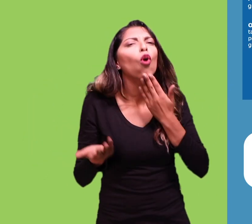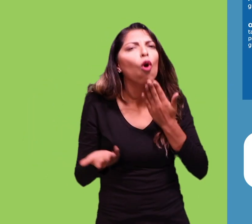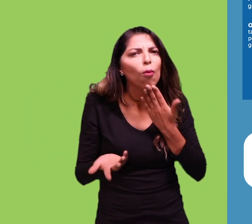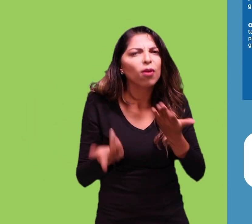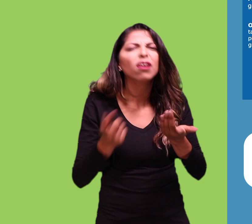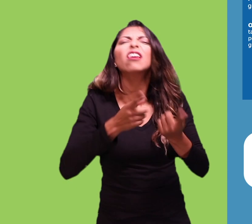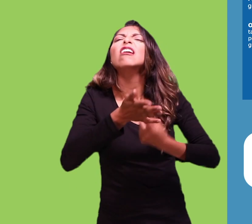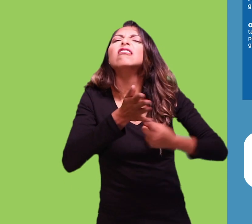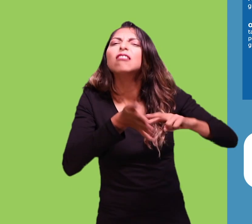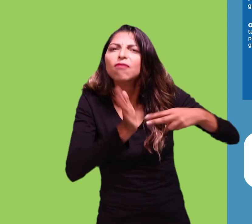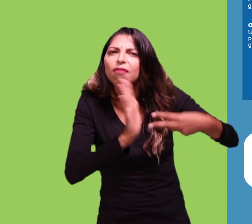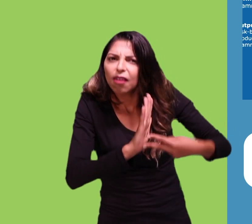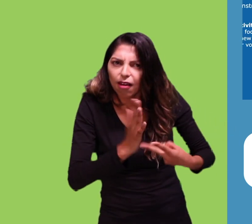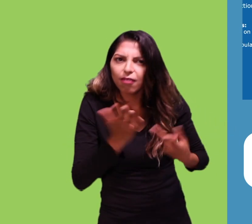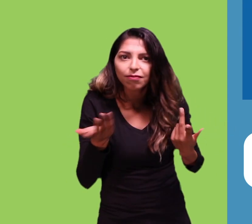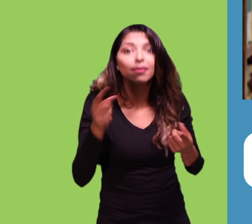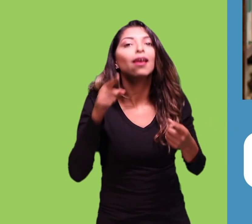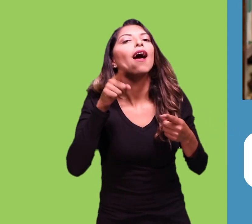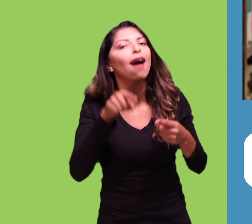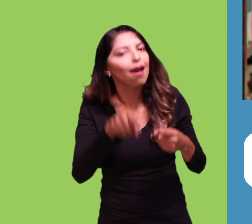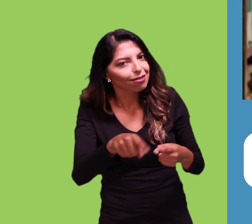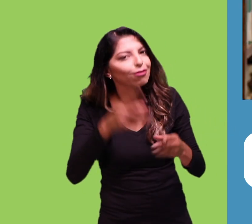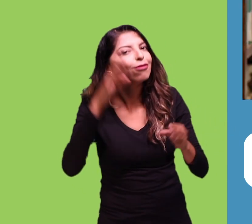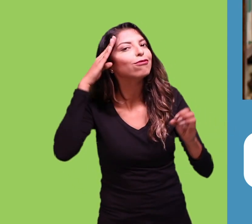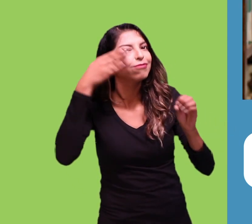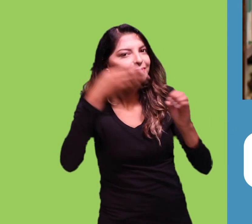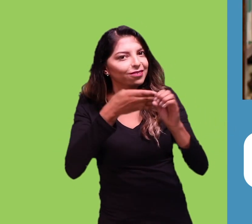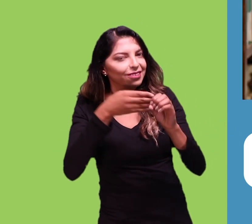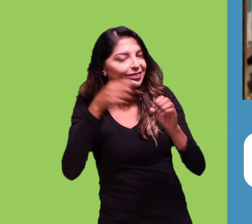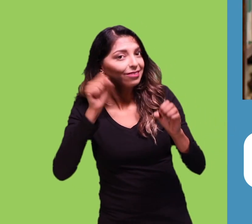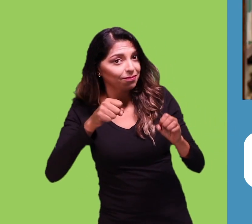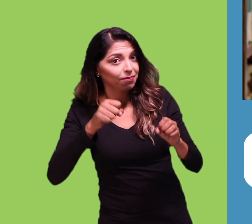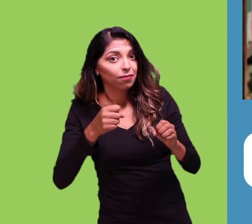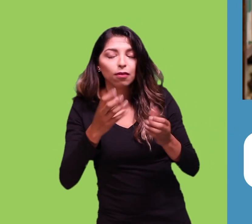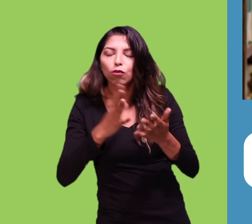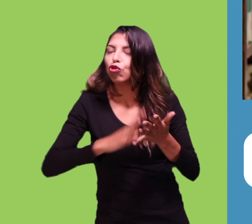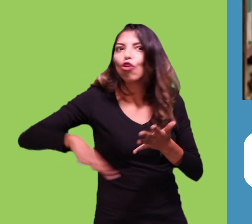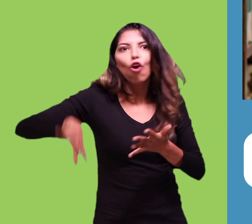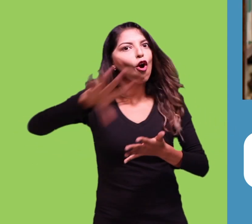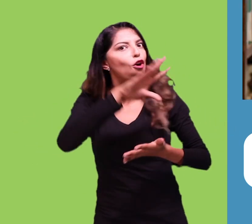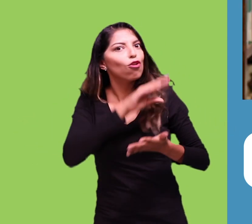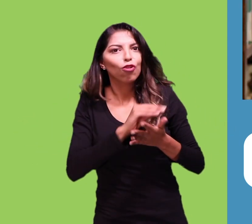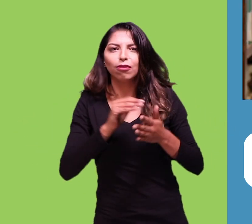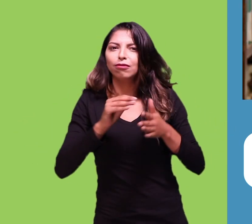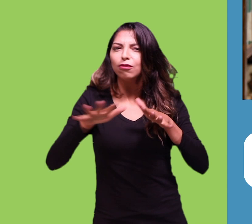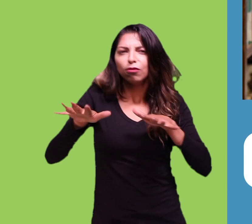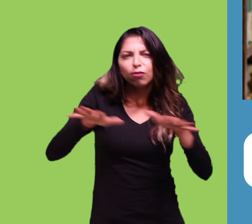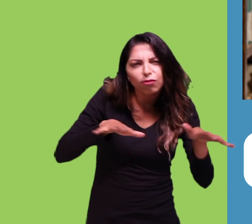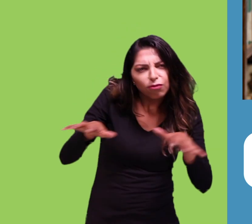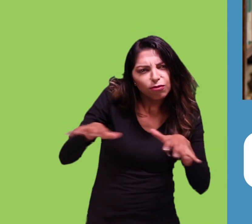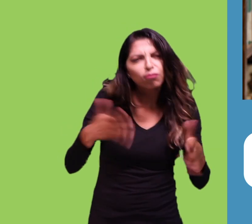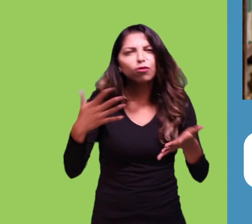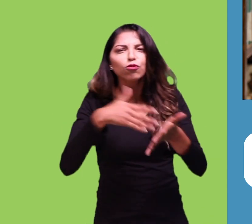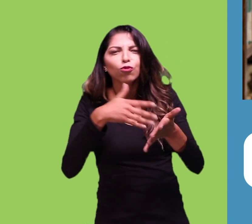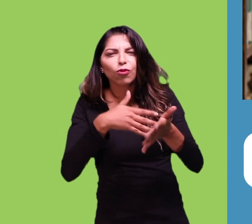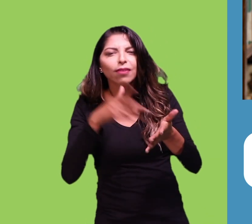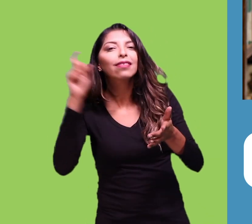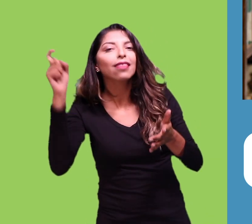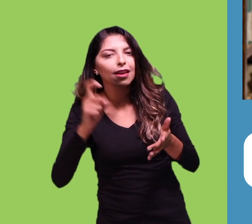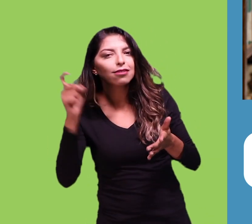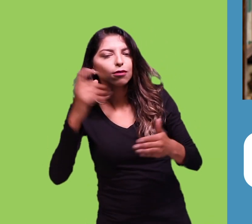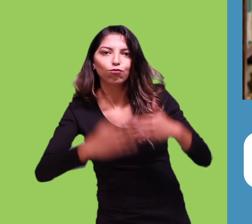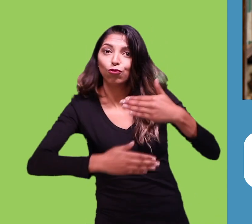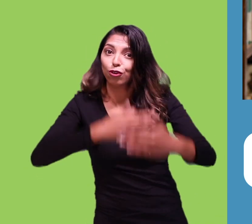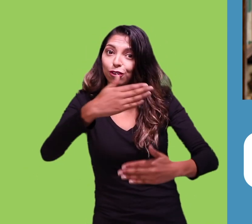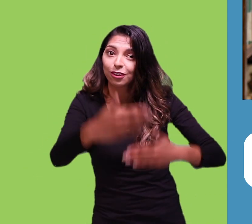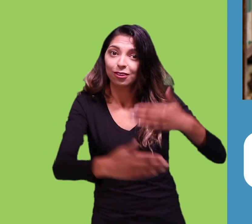grammar or vocabulary. The goal is to keep meaning in focus, so you will notice that in all the activities, students need to process meaning